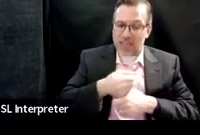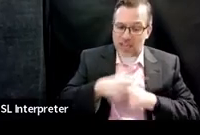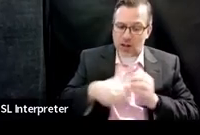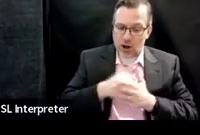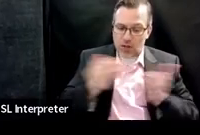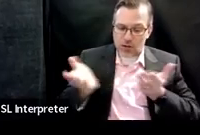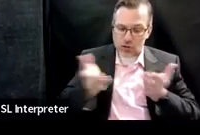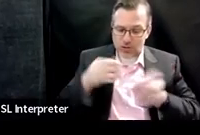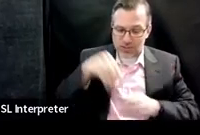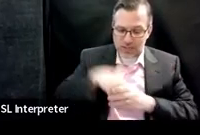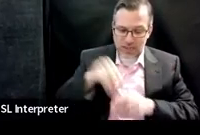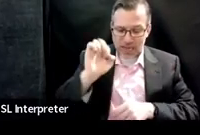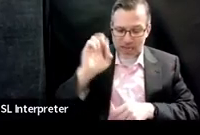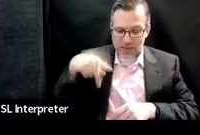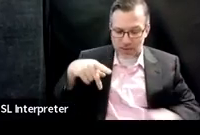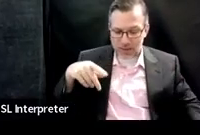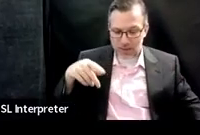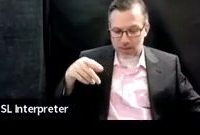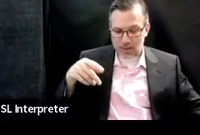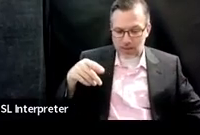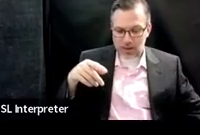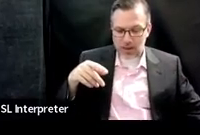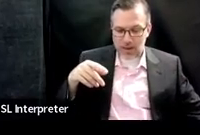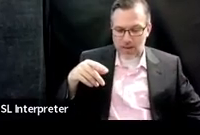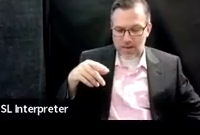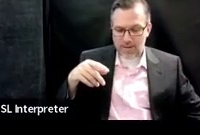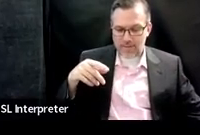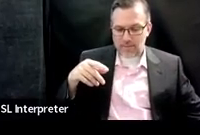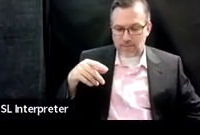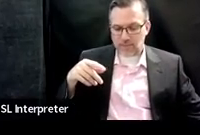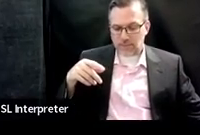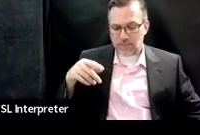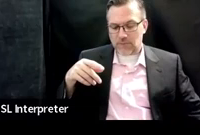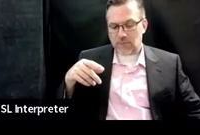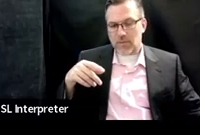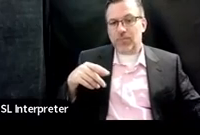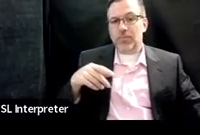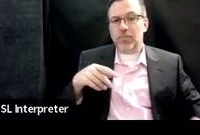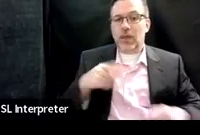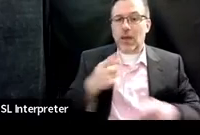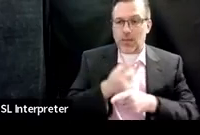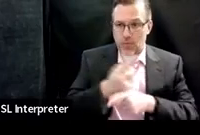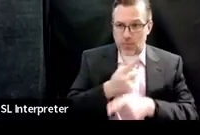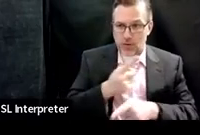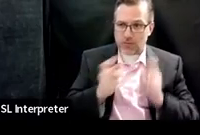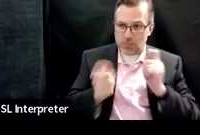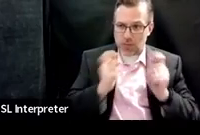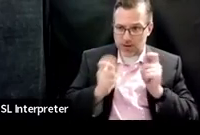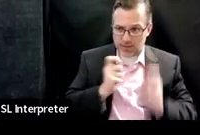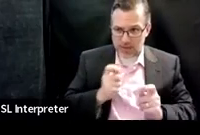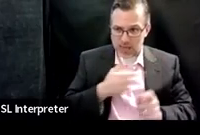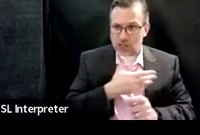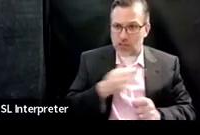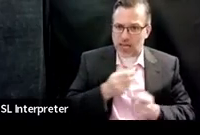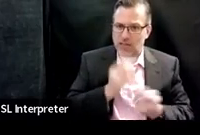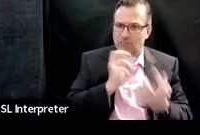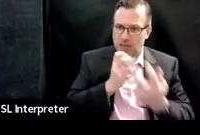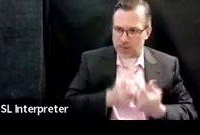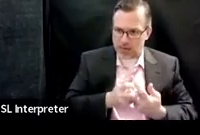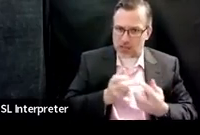IEP, that the IEP team is making appropriate modifications and appropriate accommodations are